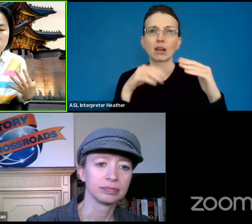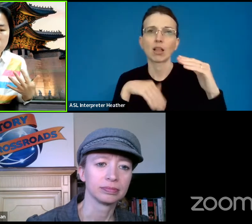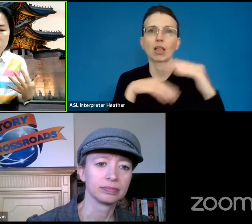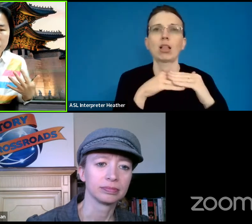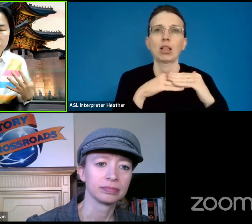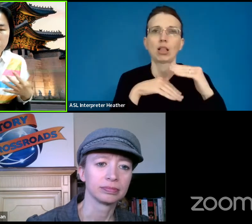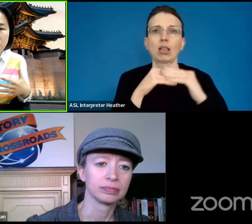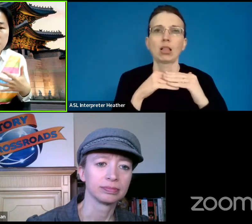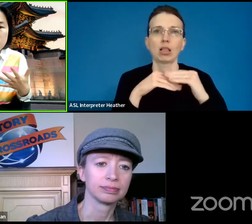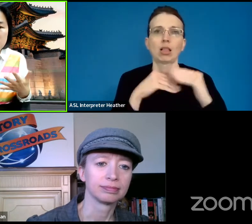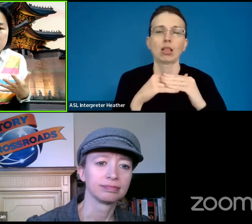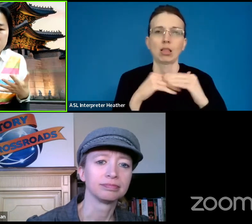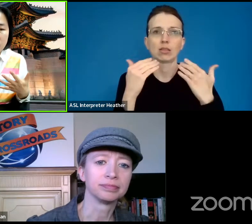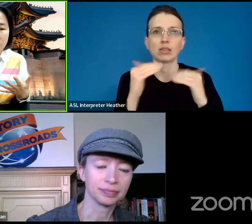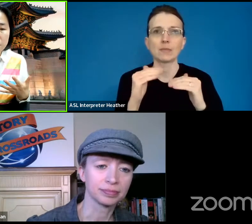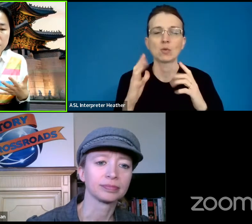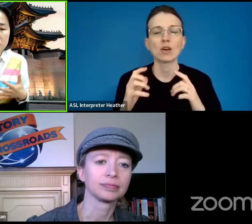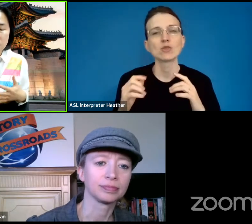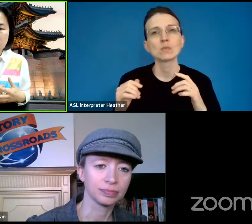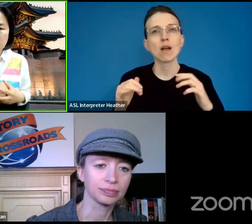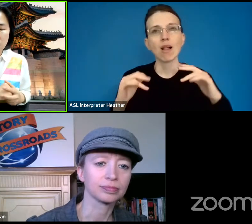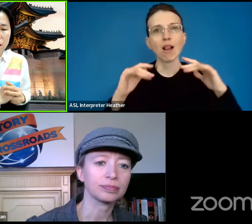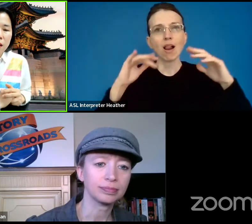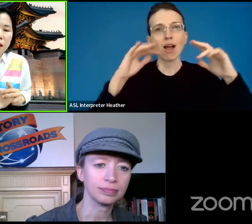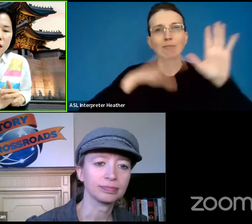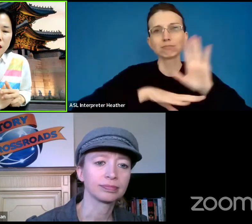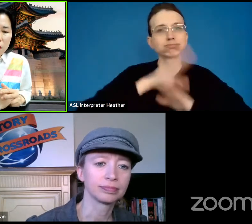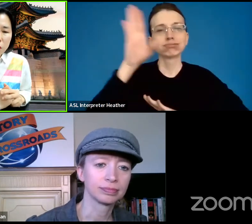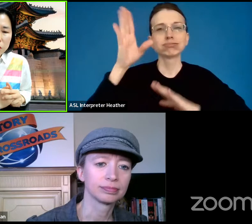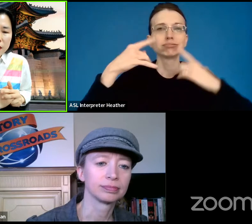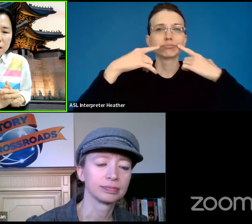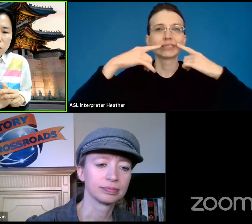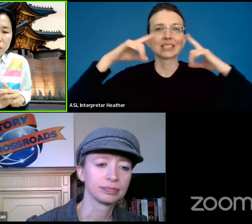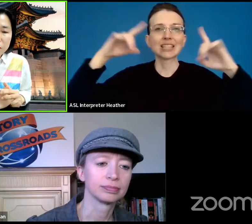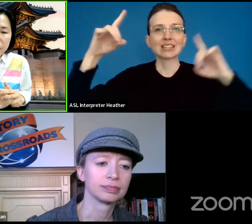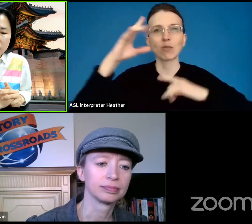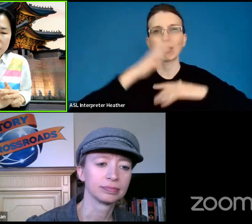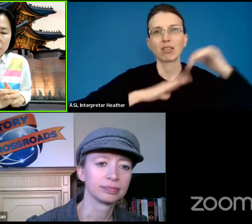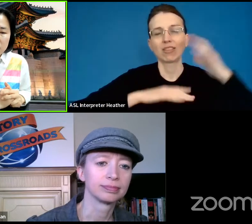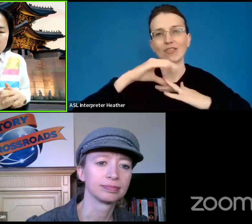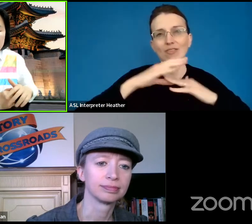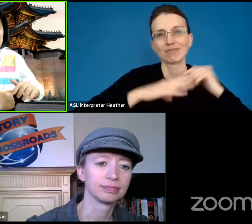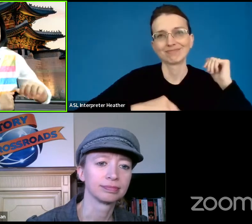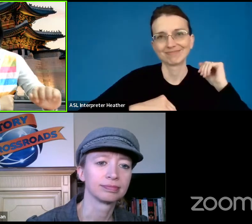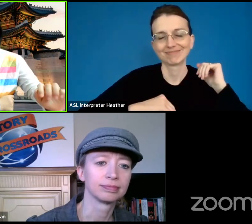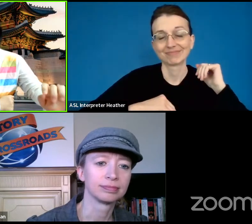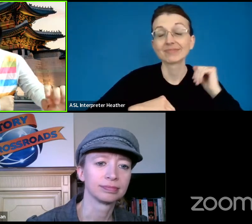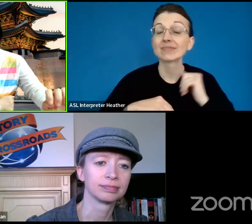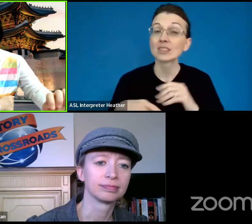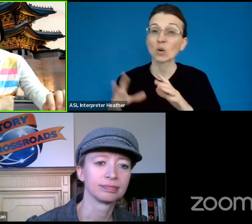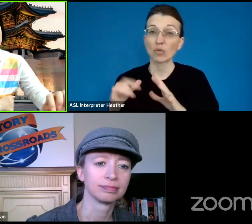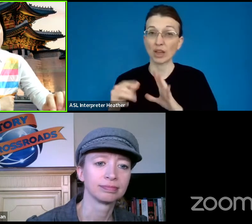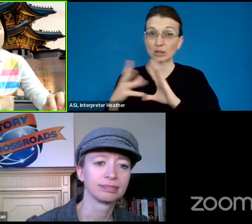and enjoy prosperous lives. Folktales reflect their